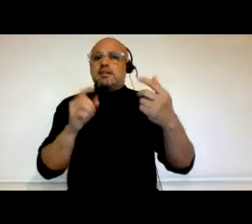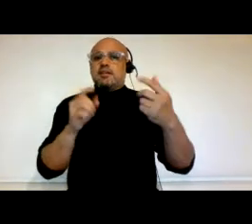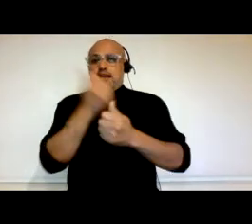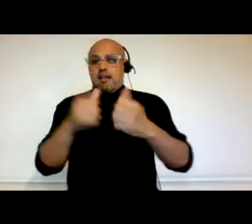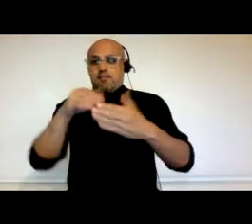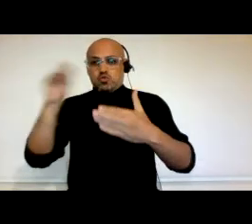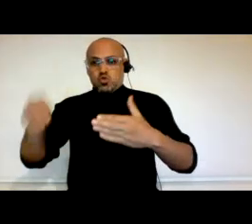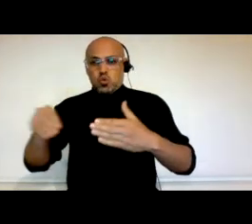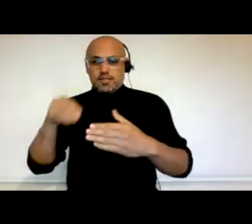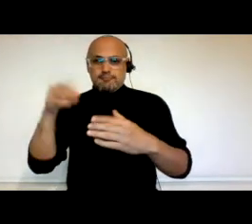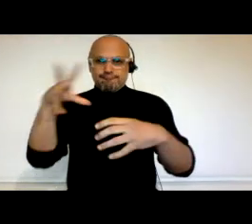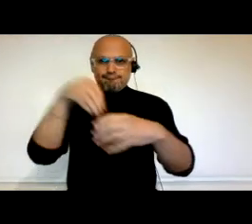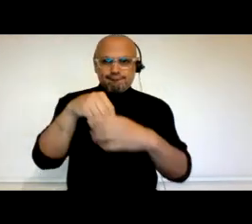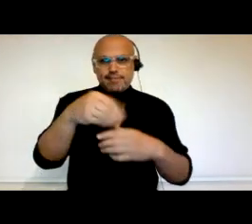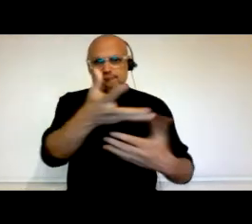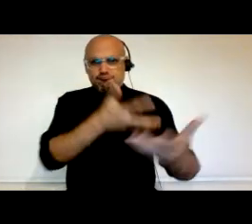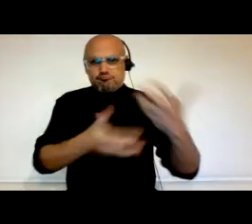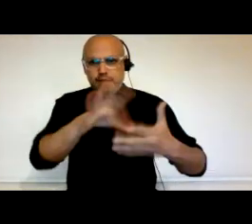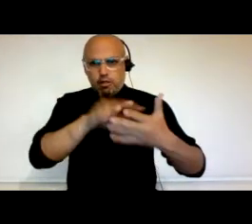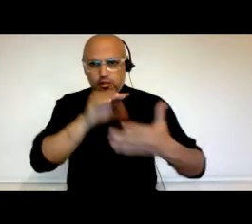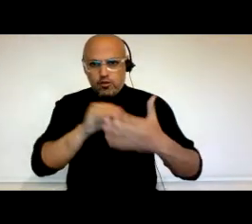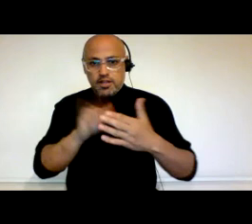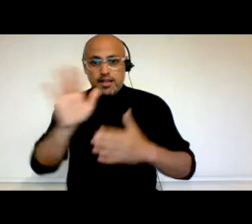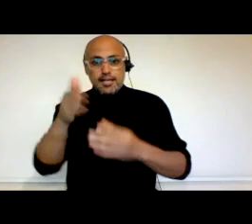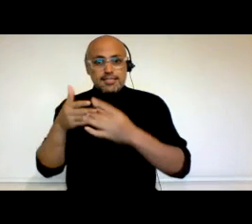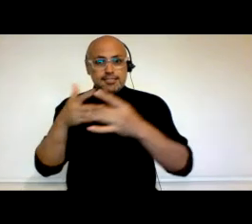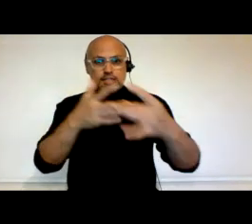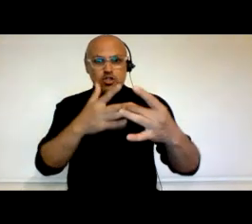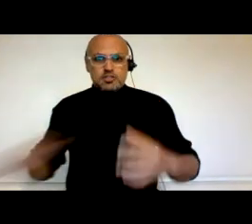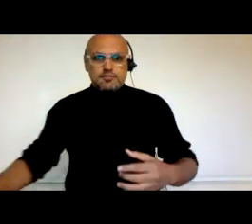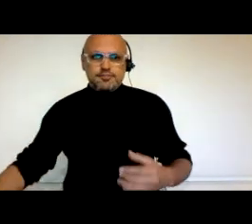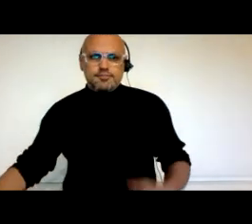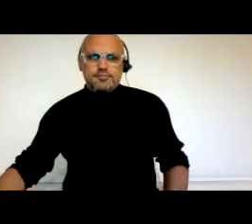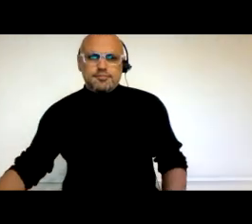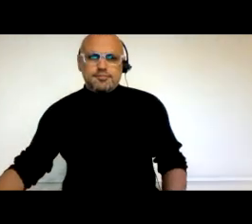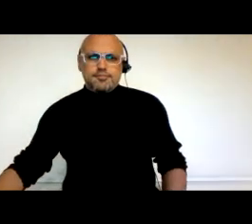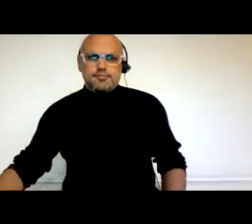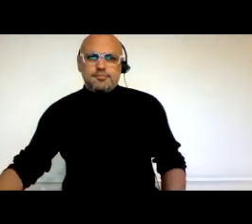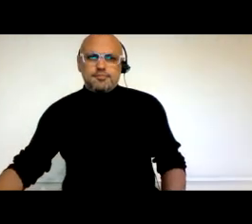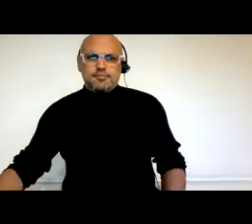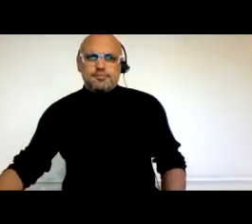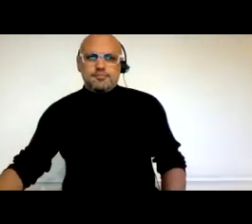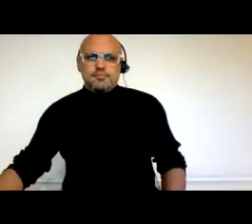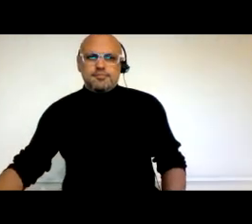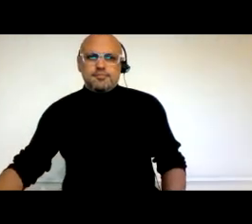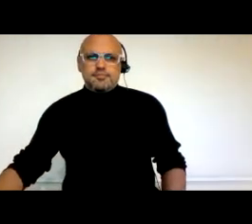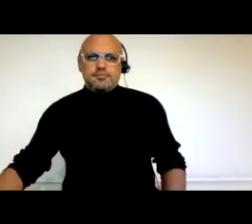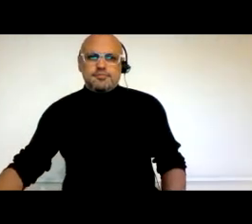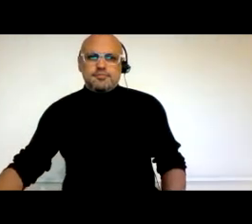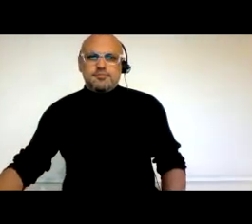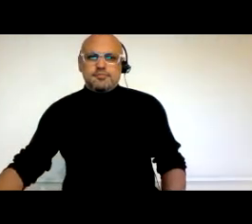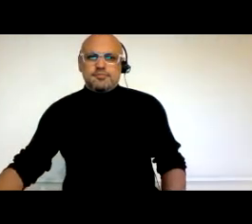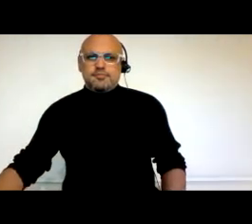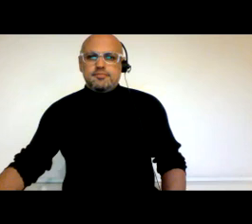And so with his leadership, he really helped us to be able to do that. And whether we're online or in